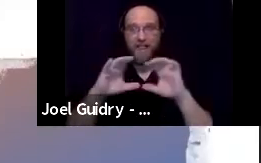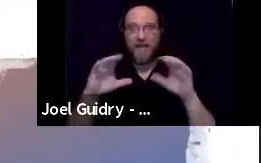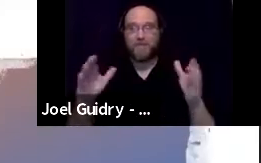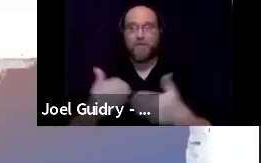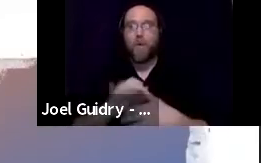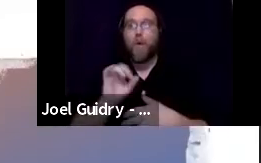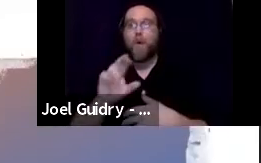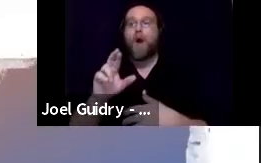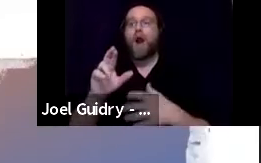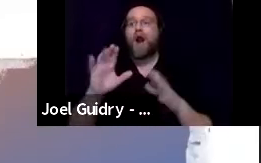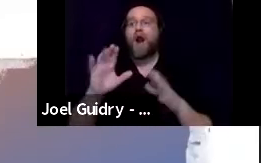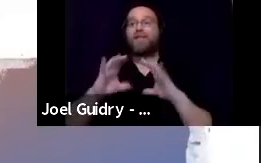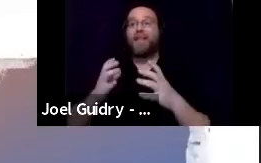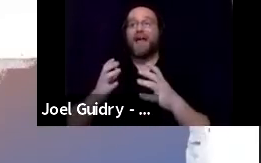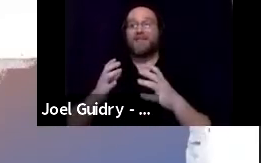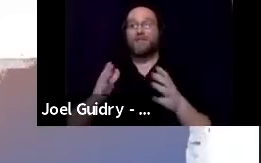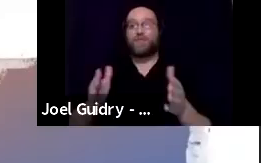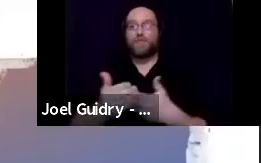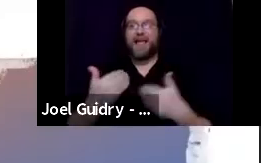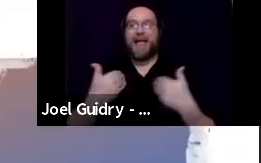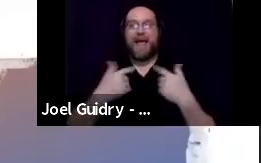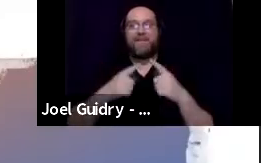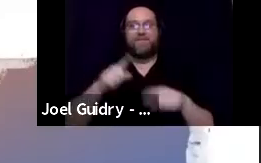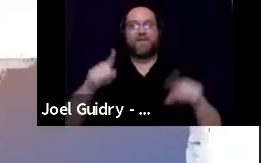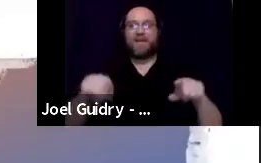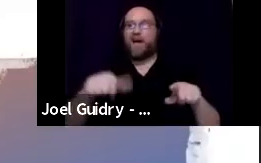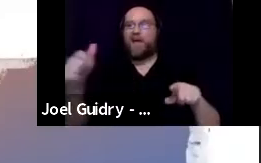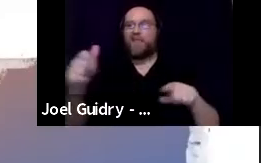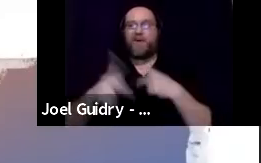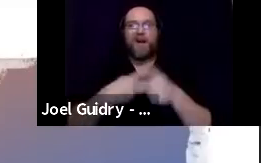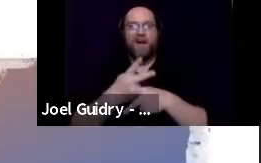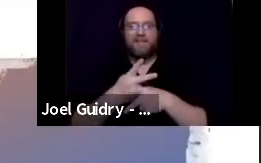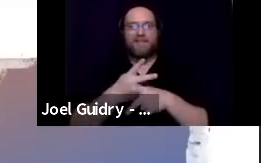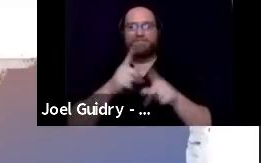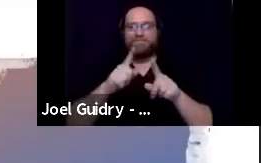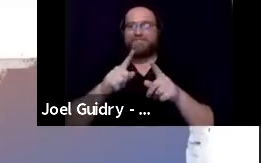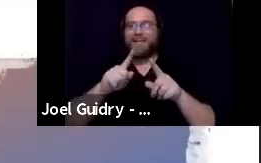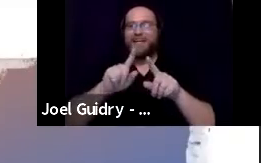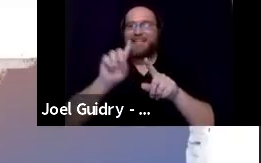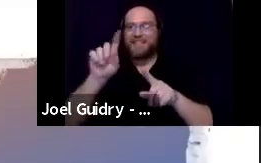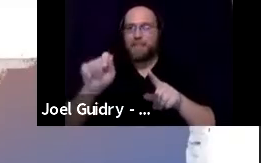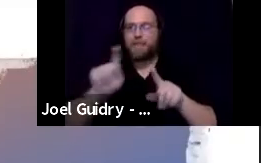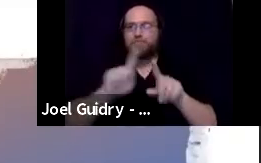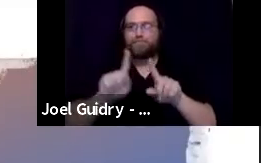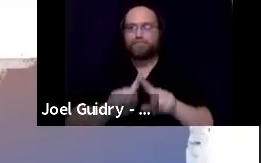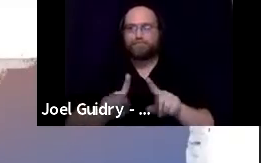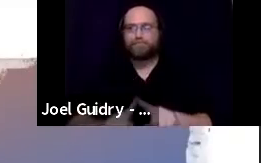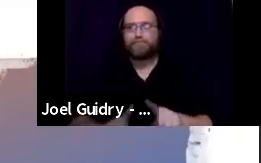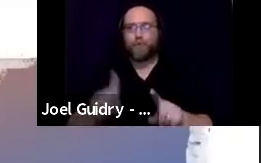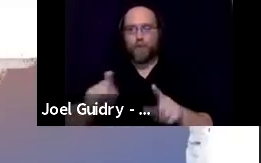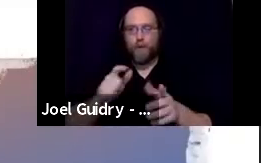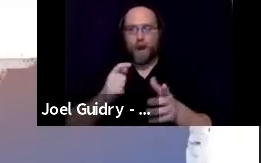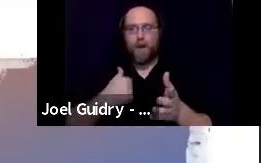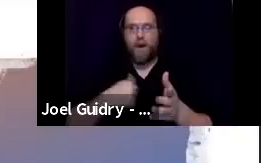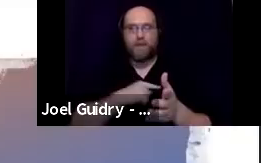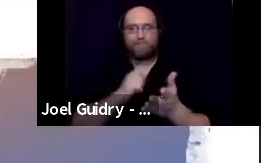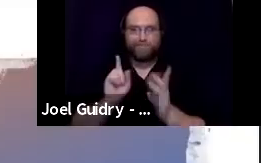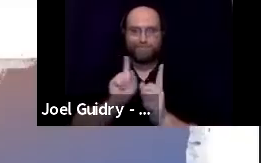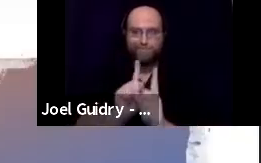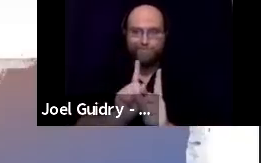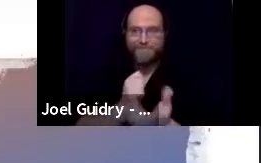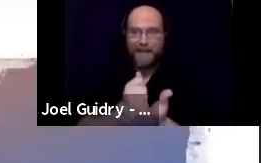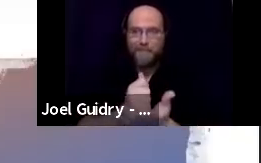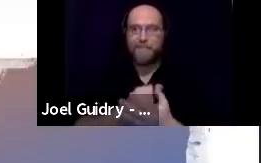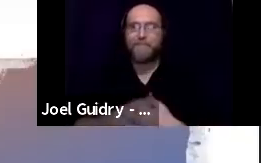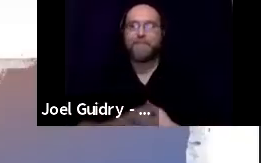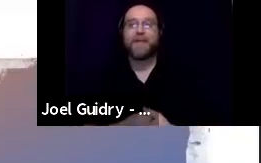students who have various other kinds of disabilities. Here, the mask requirements does increase. So there you